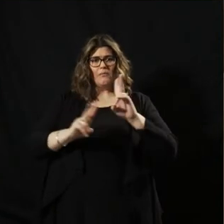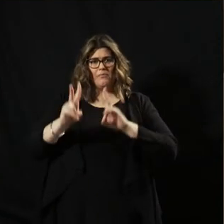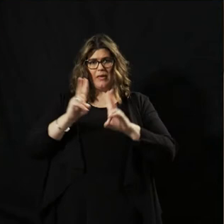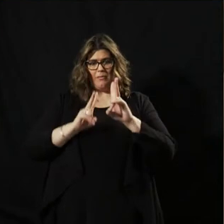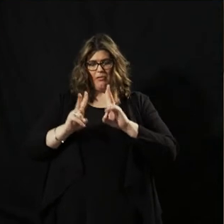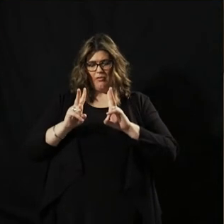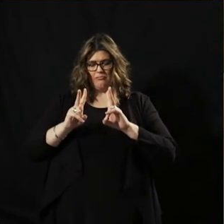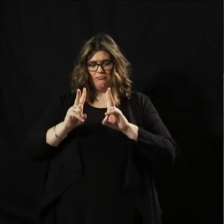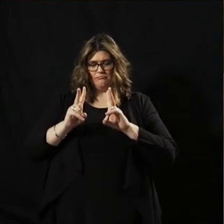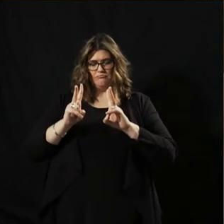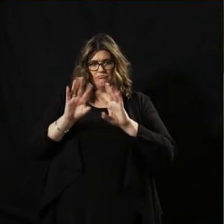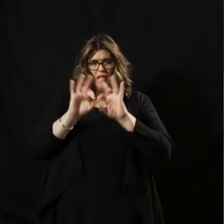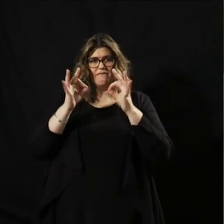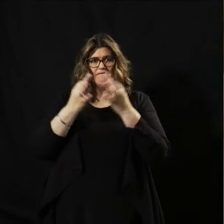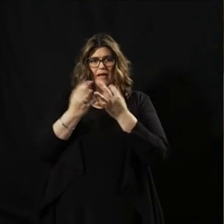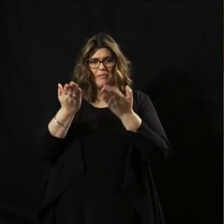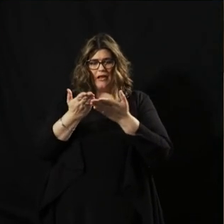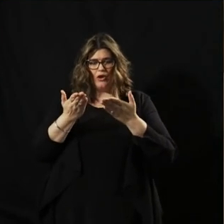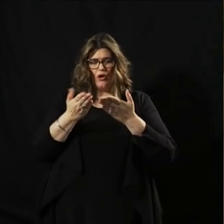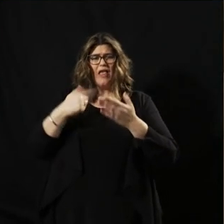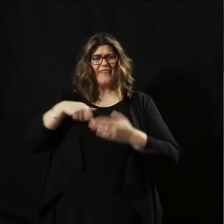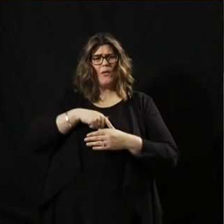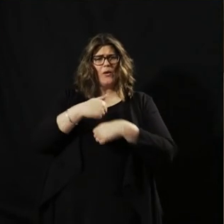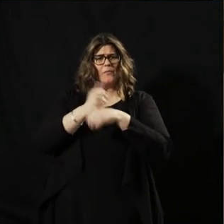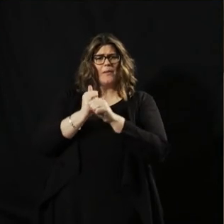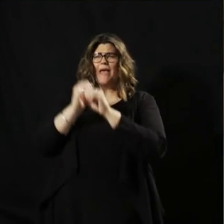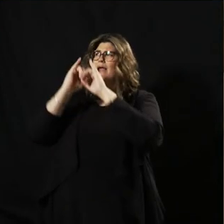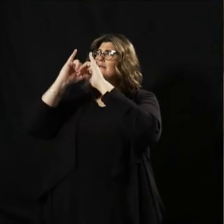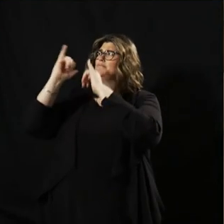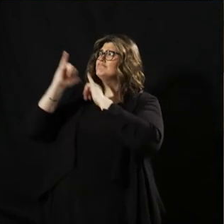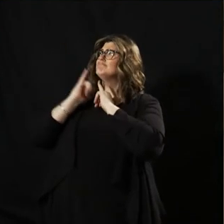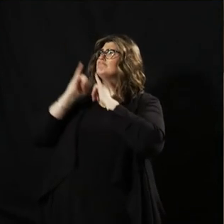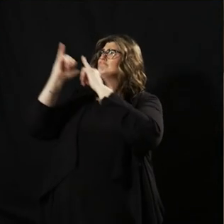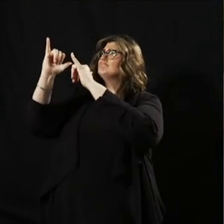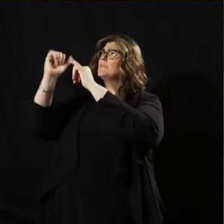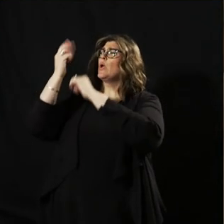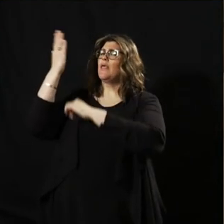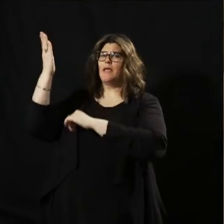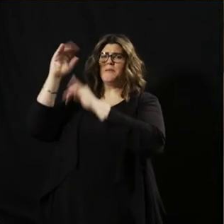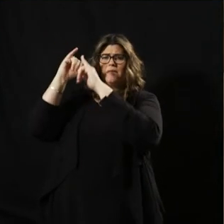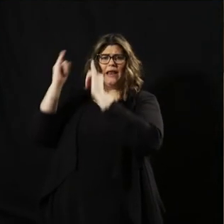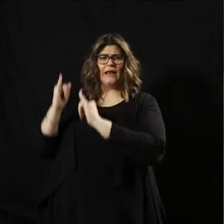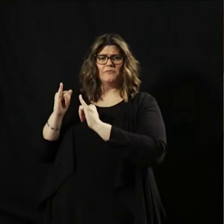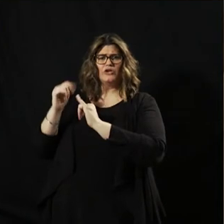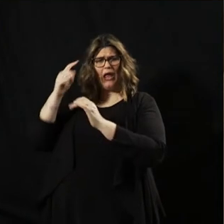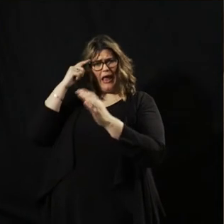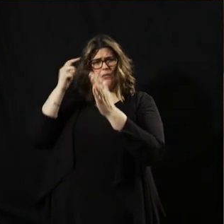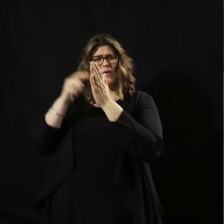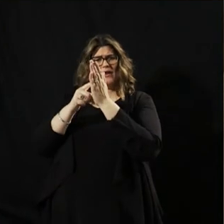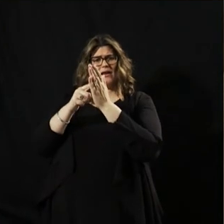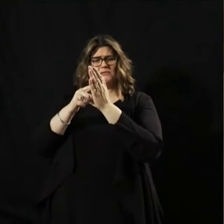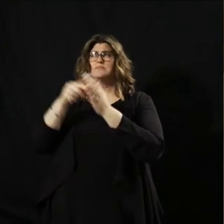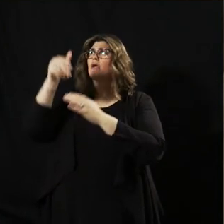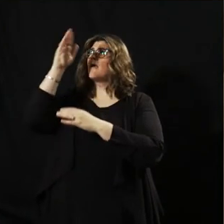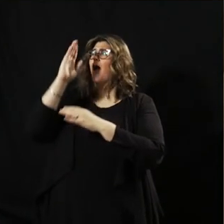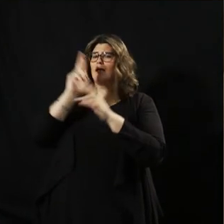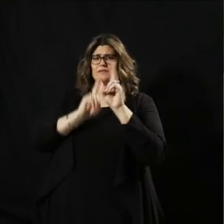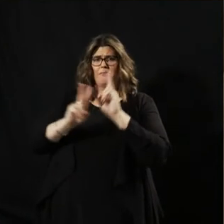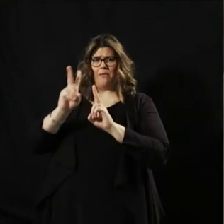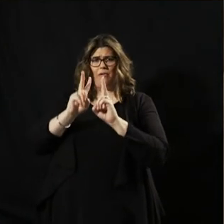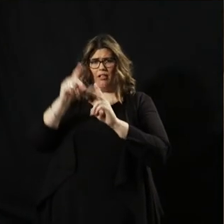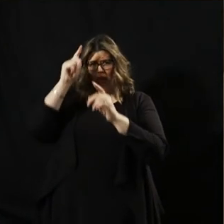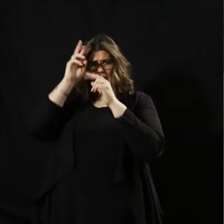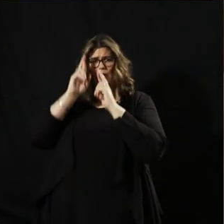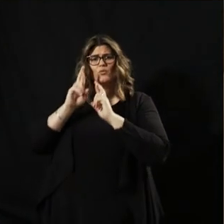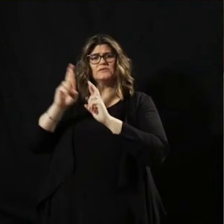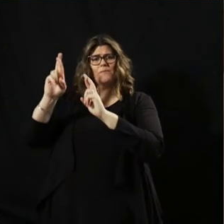we who have been created in the image and likeness of God may recognize our identity as God's people and respect